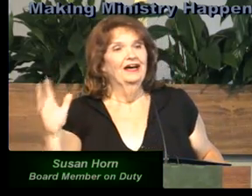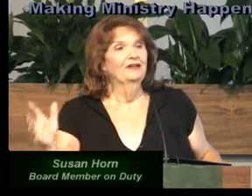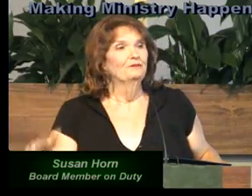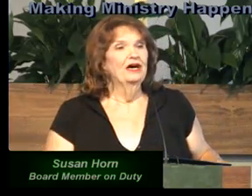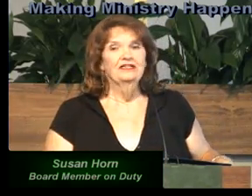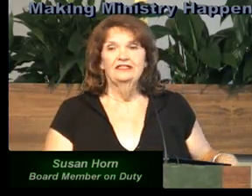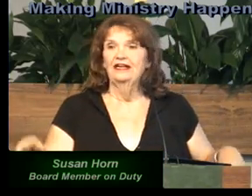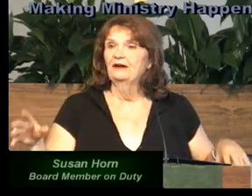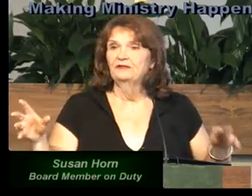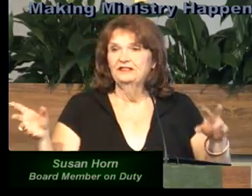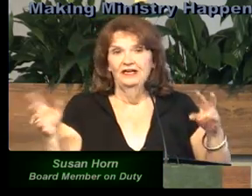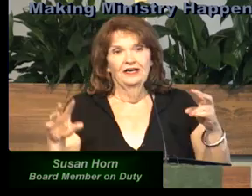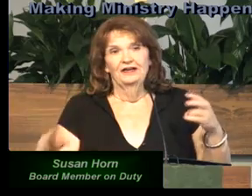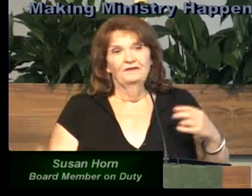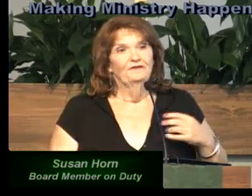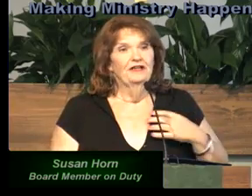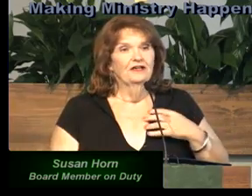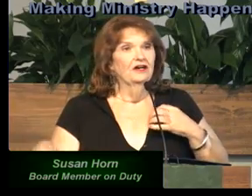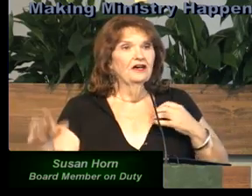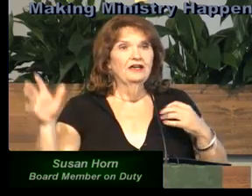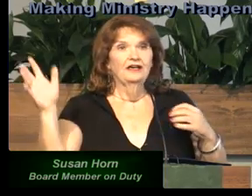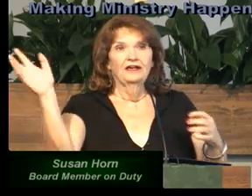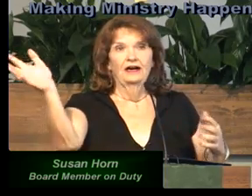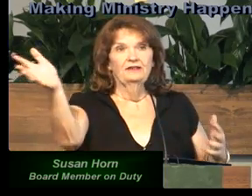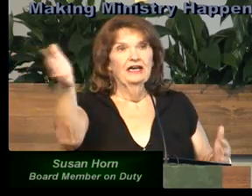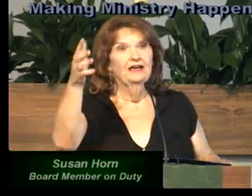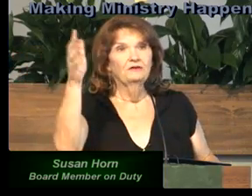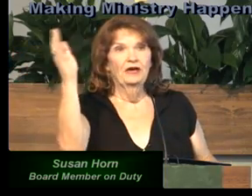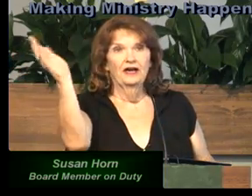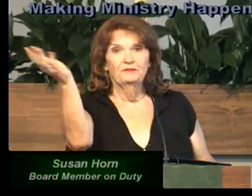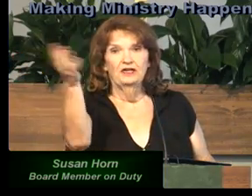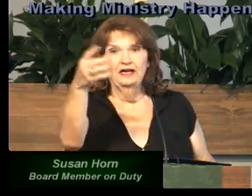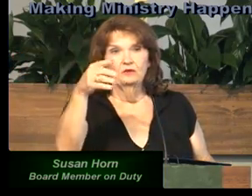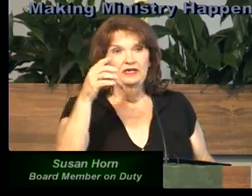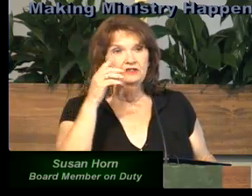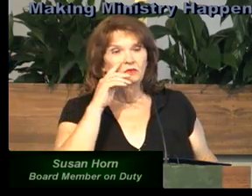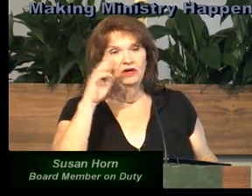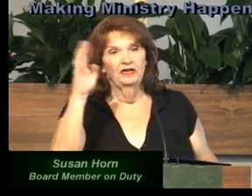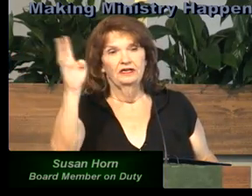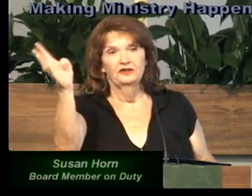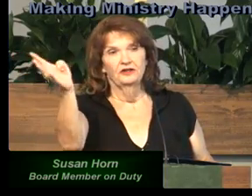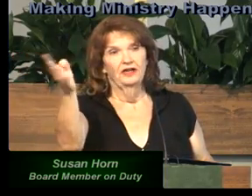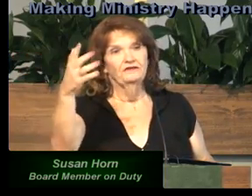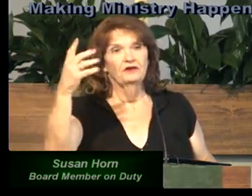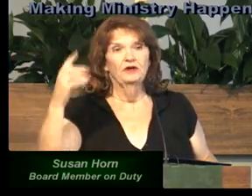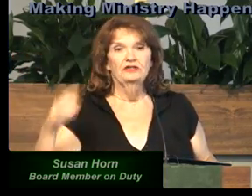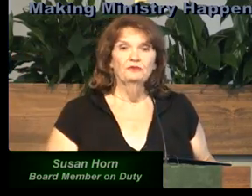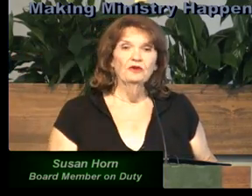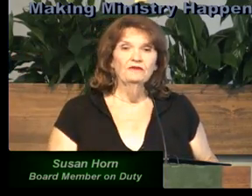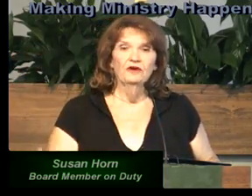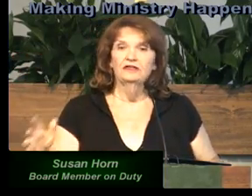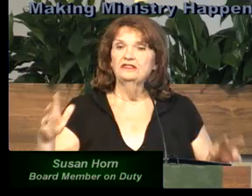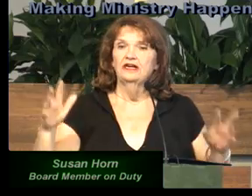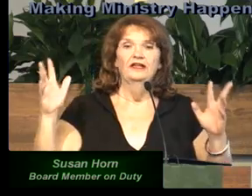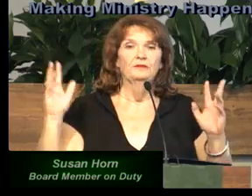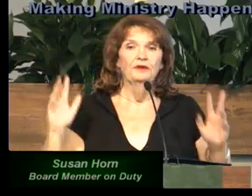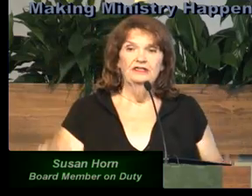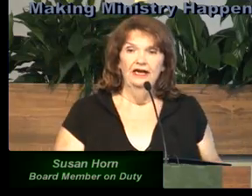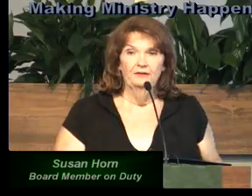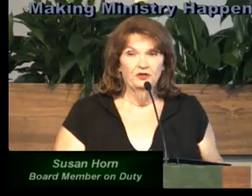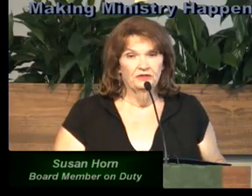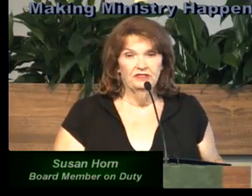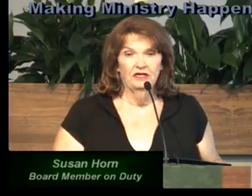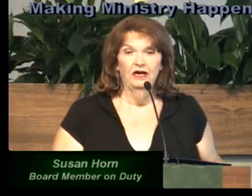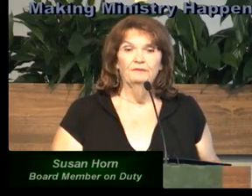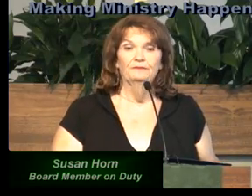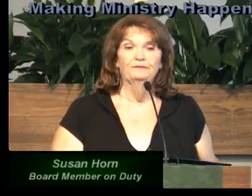and I got on the bus, and I was feeling good, and I was headed, and we got up to like Westwood and turned left on Westwood Boulevard, and suddenly the bus